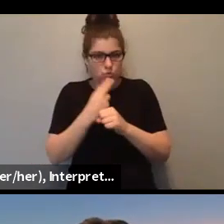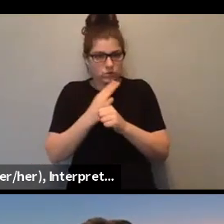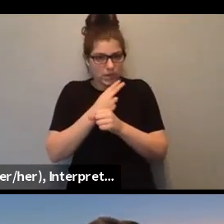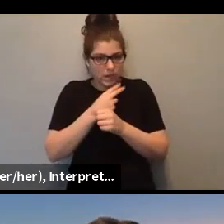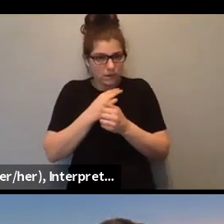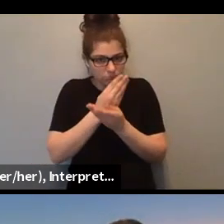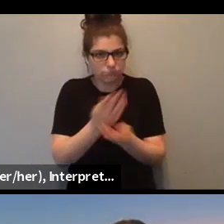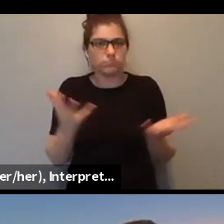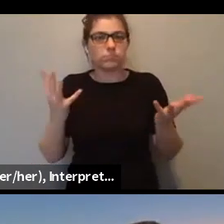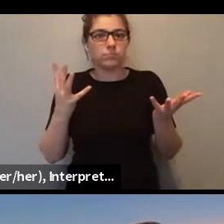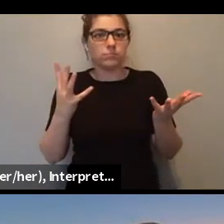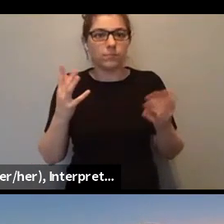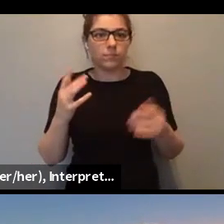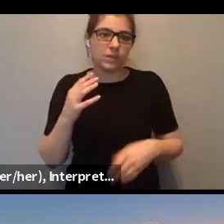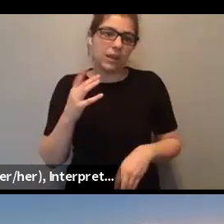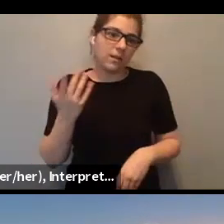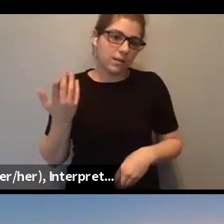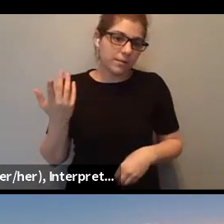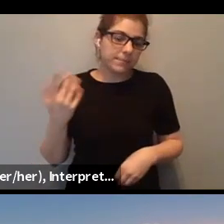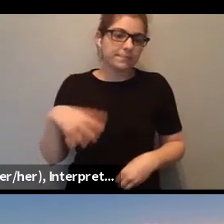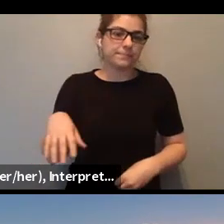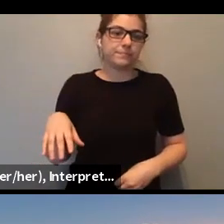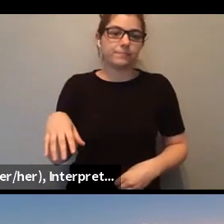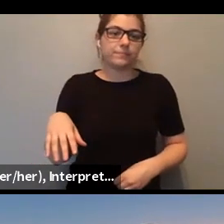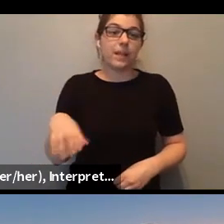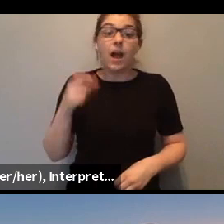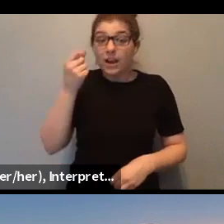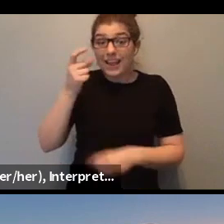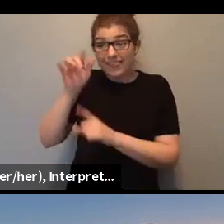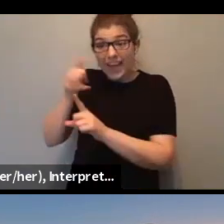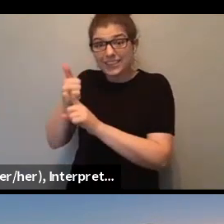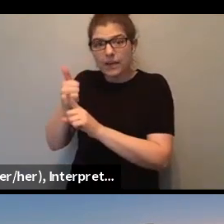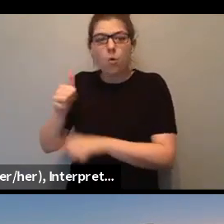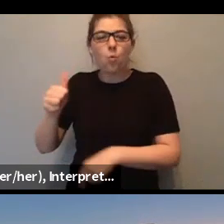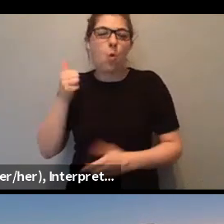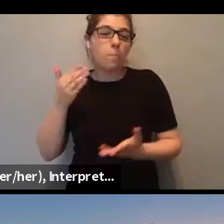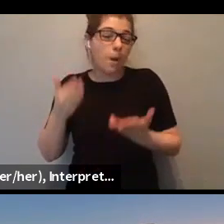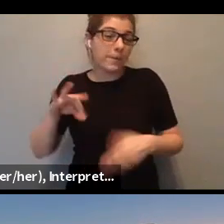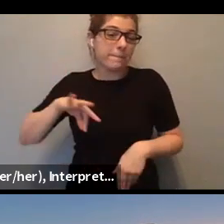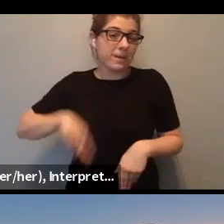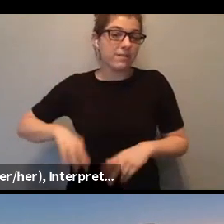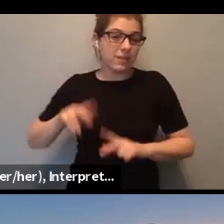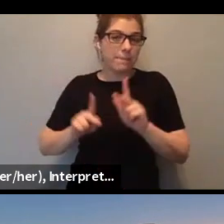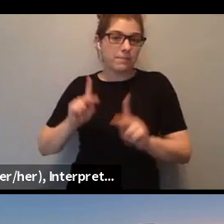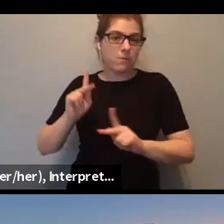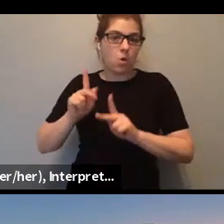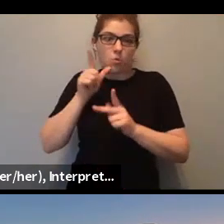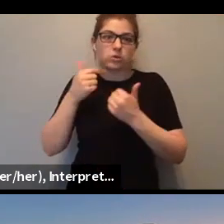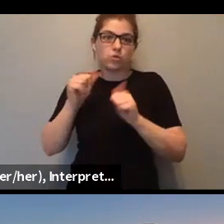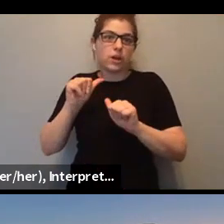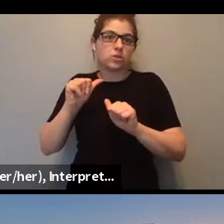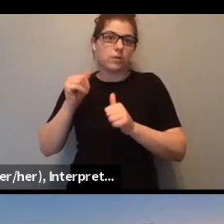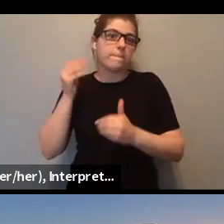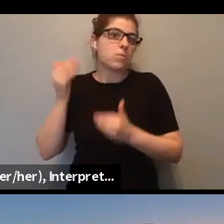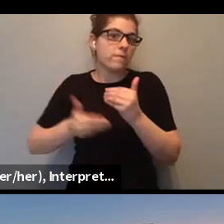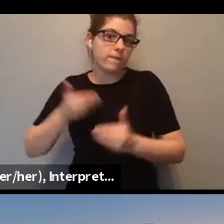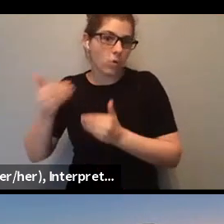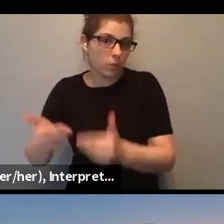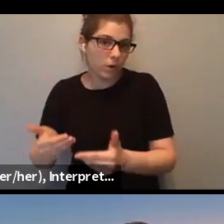which will not in the long run perhaps benefit the folks who are, you know, trying to put that within our